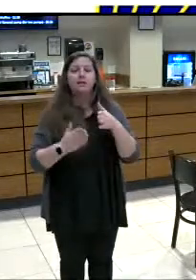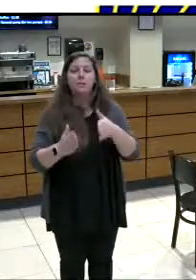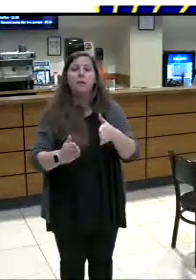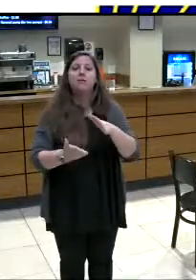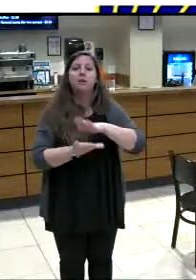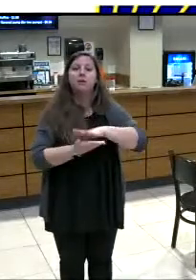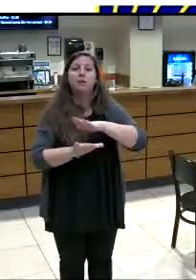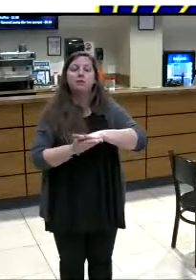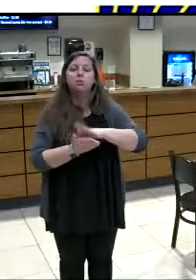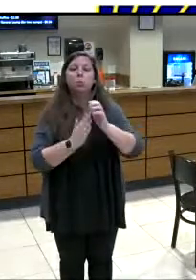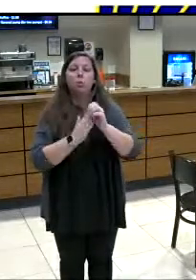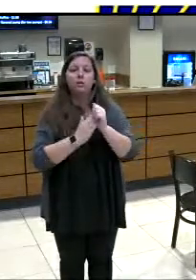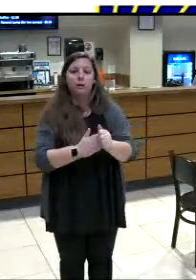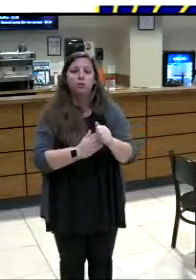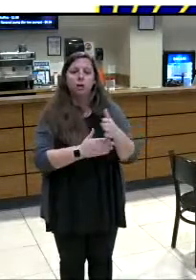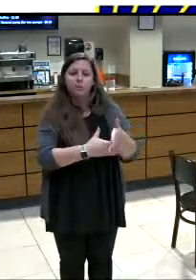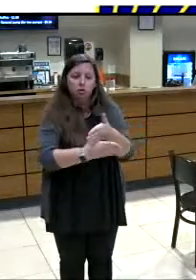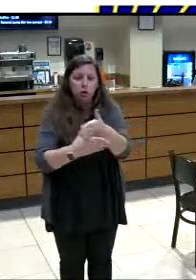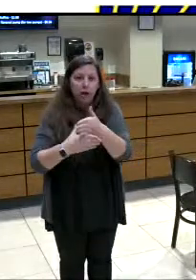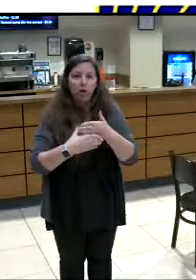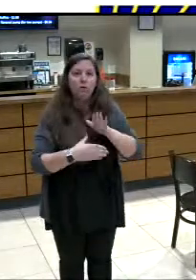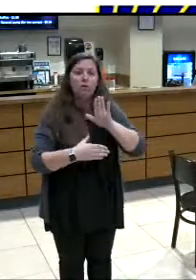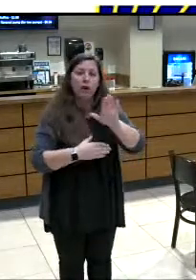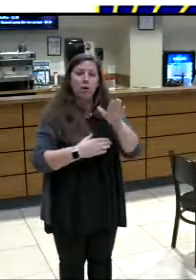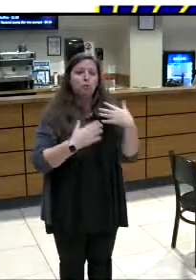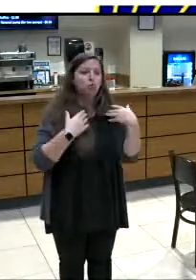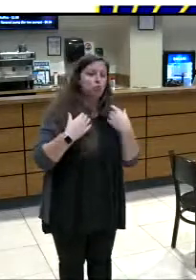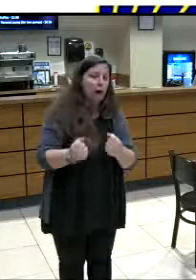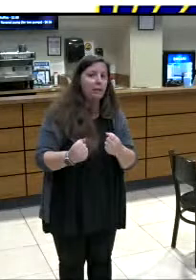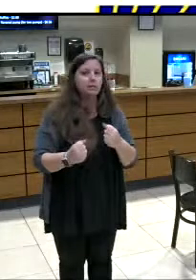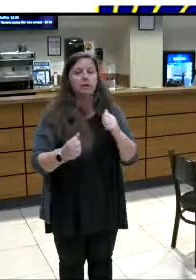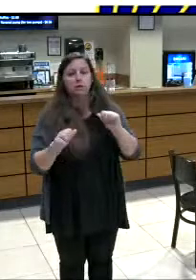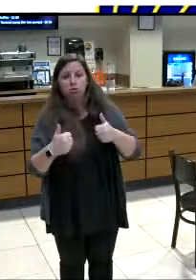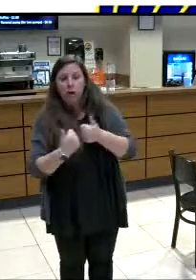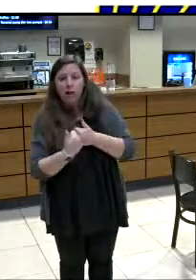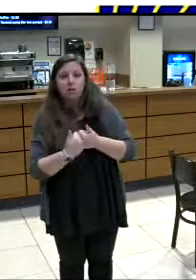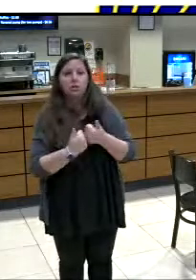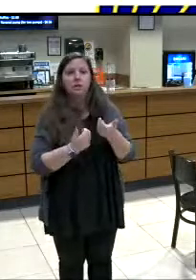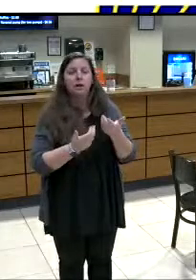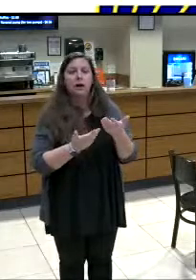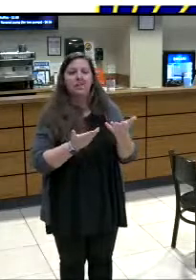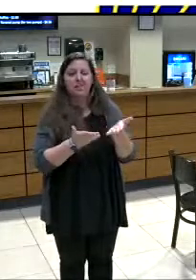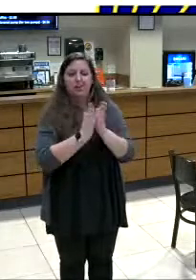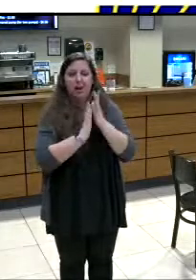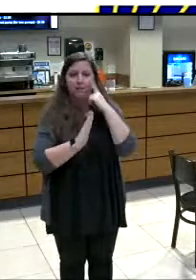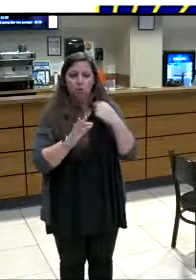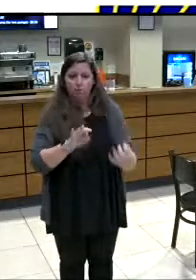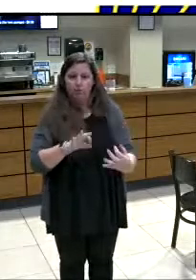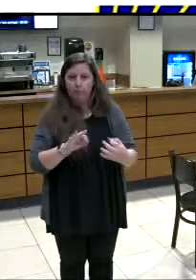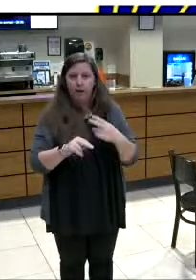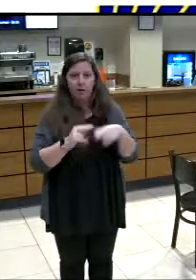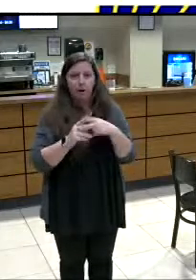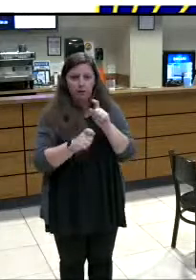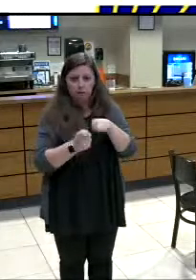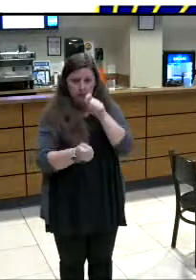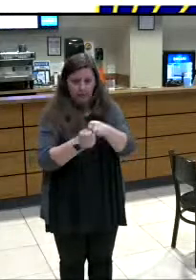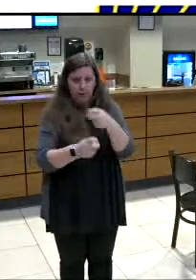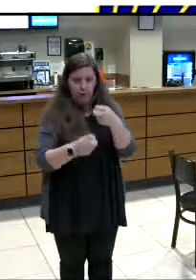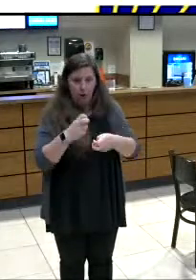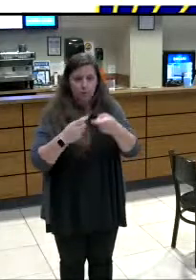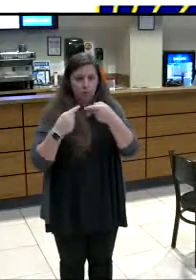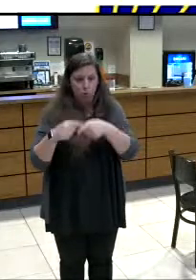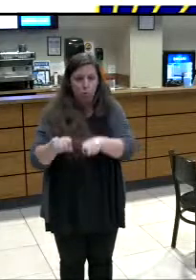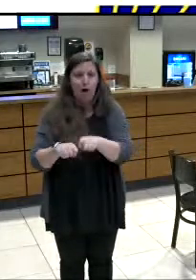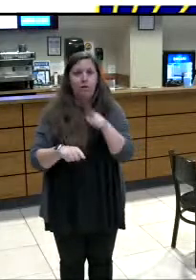share current strengths and challenges. They seek input and help on specific issues, and they implement their